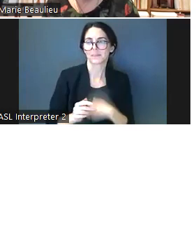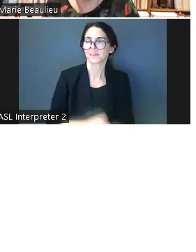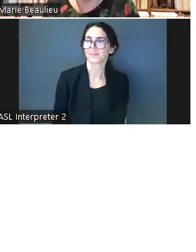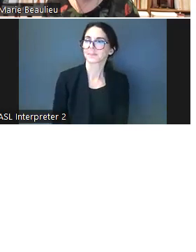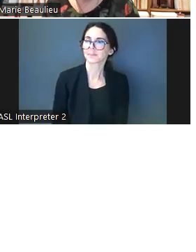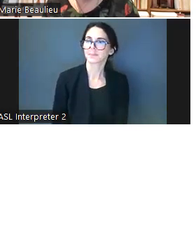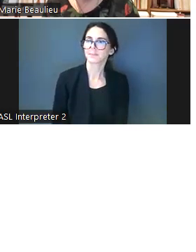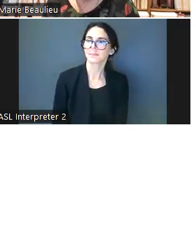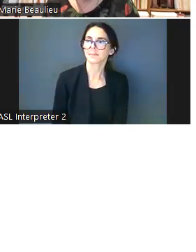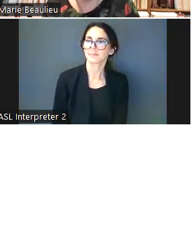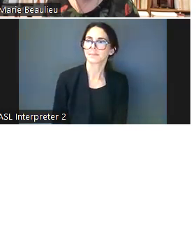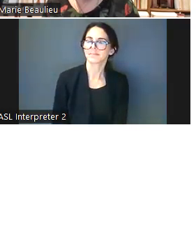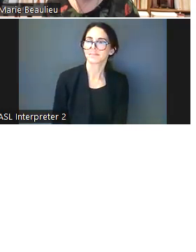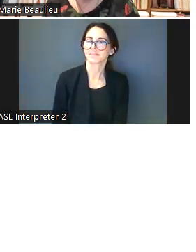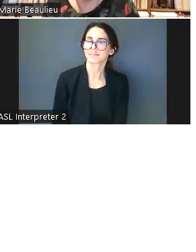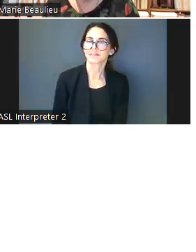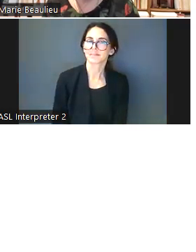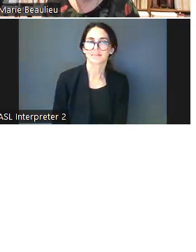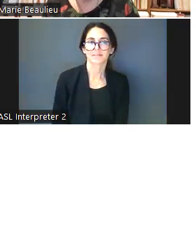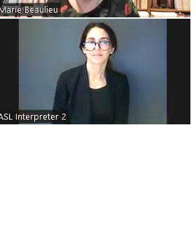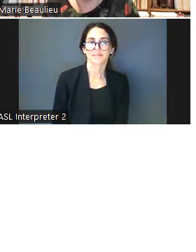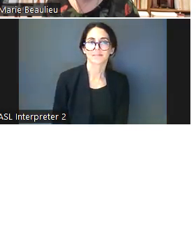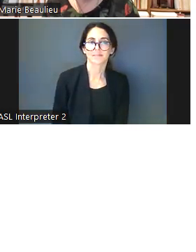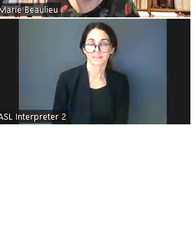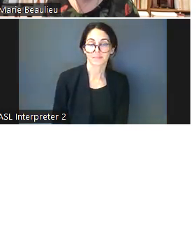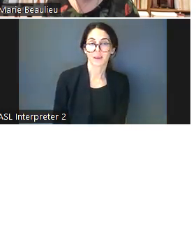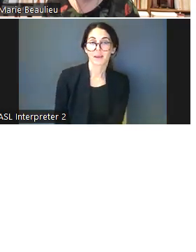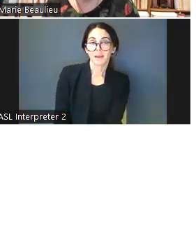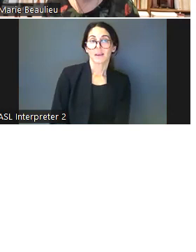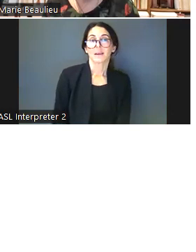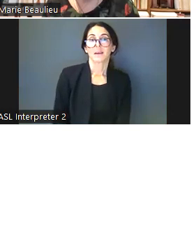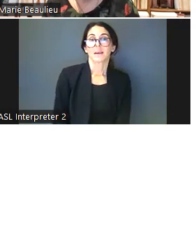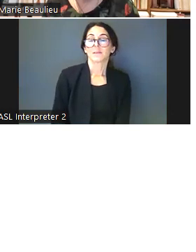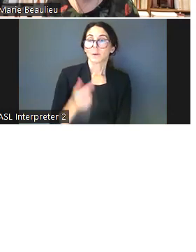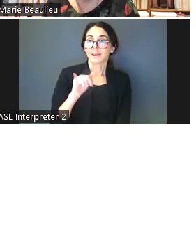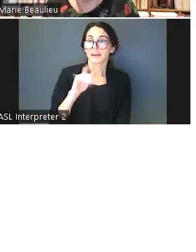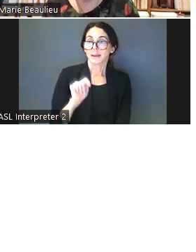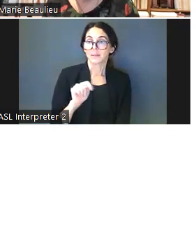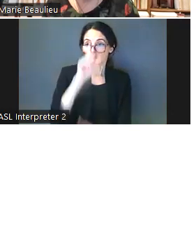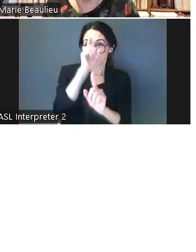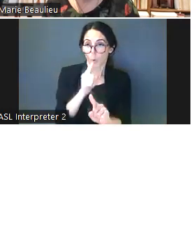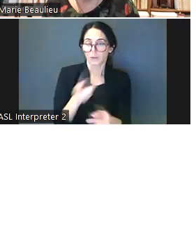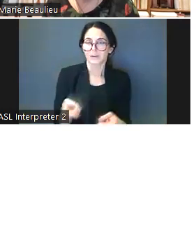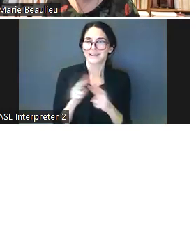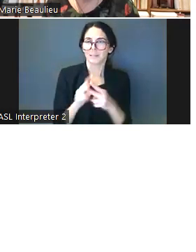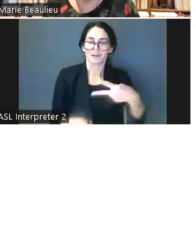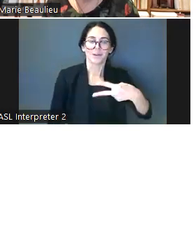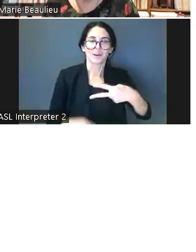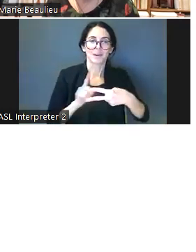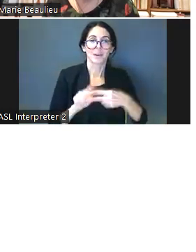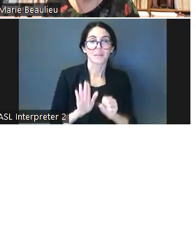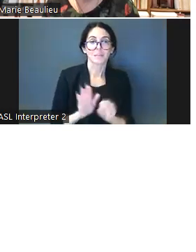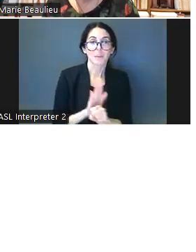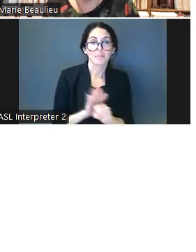The goal of the program Gift in Resident is double. First, it aims to provide tools and activities to